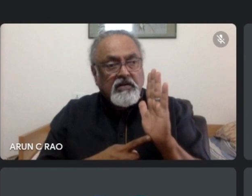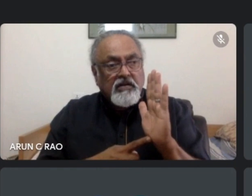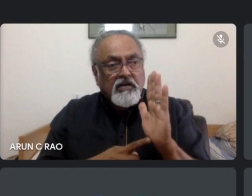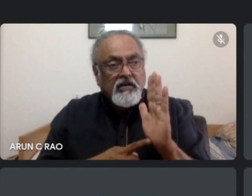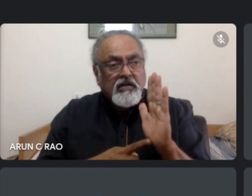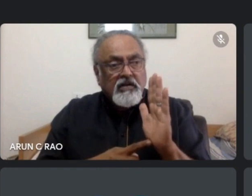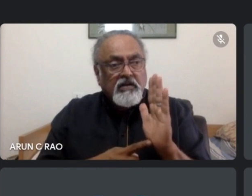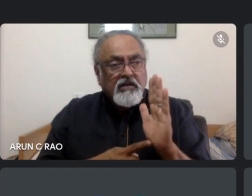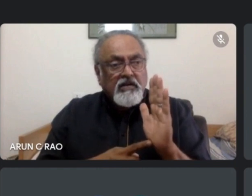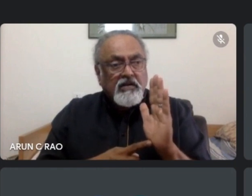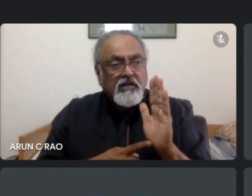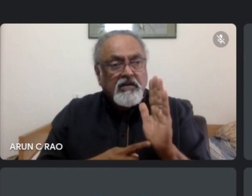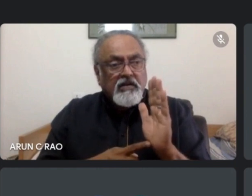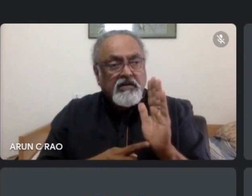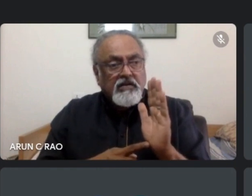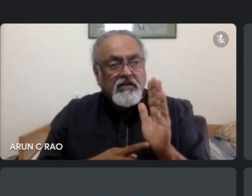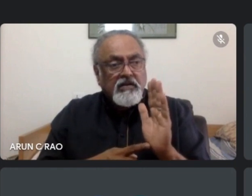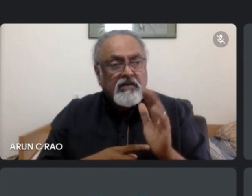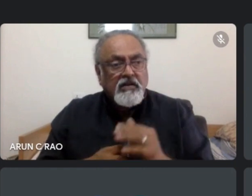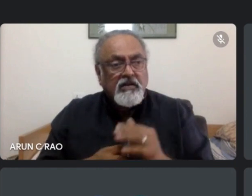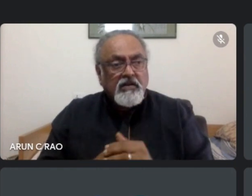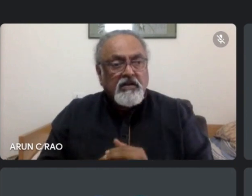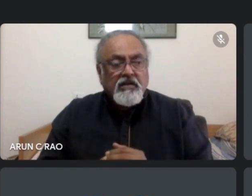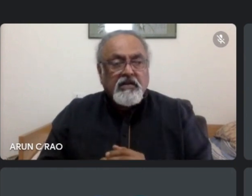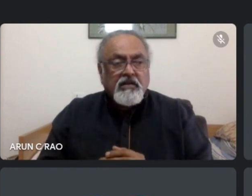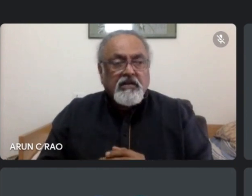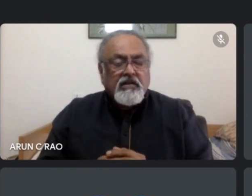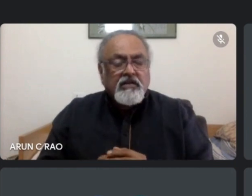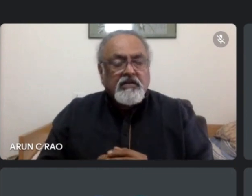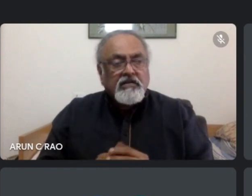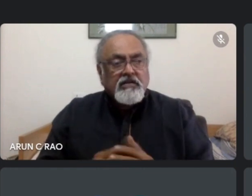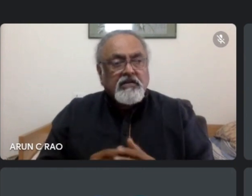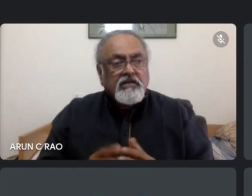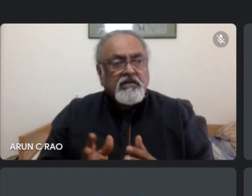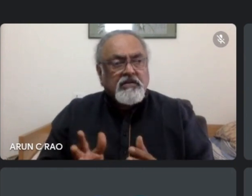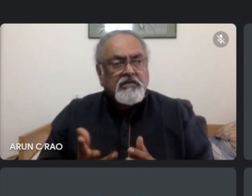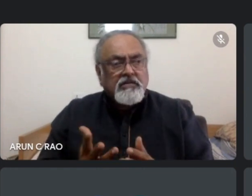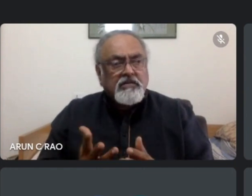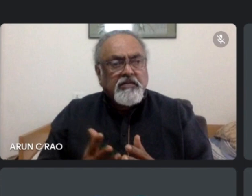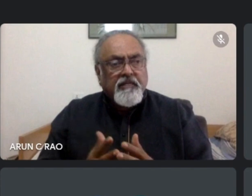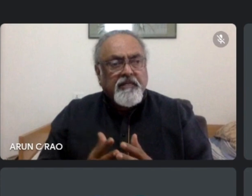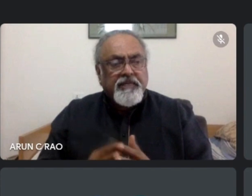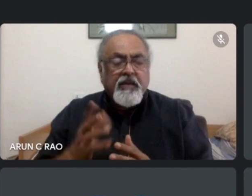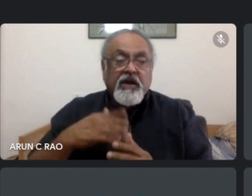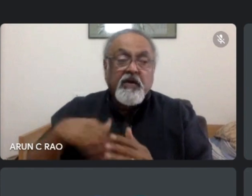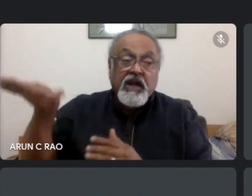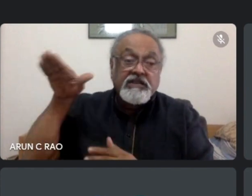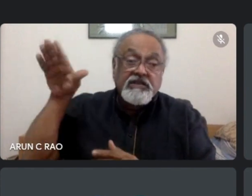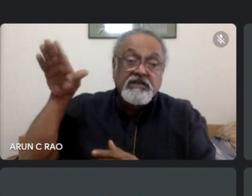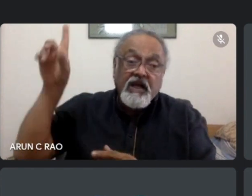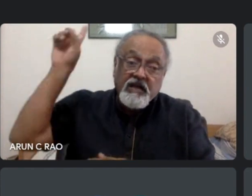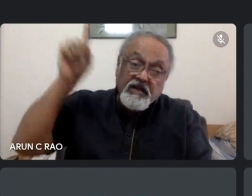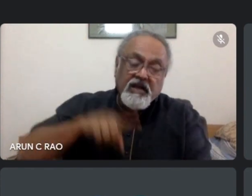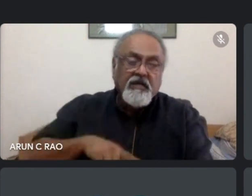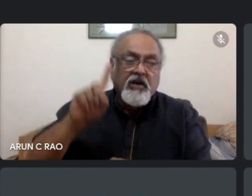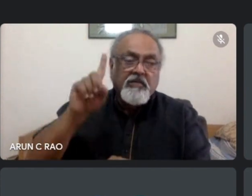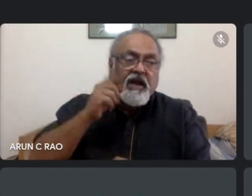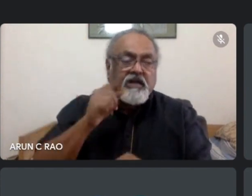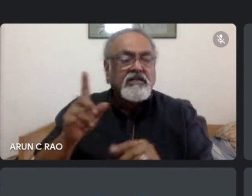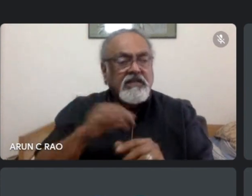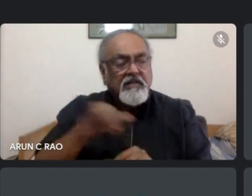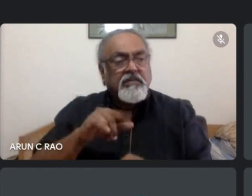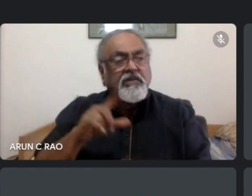It's during my internship in Rajasthan. Basically, essentially